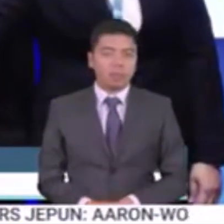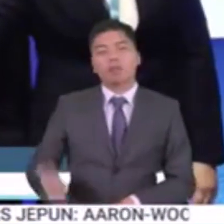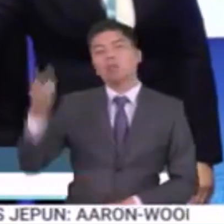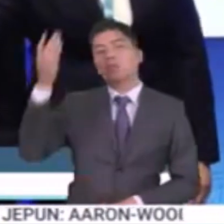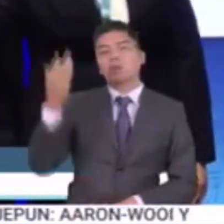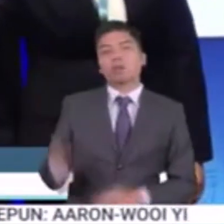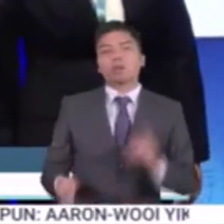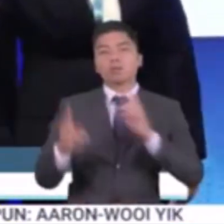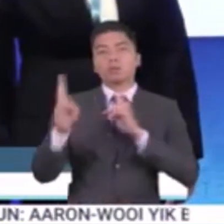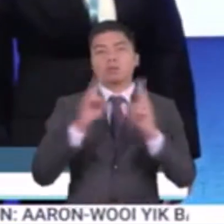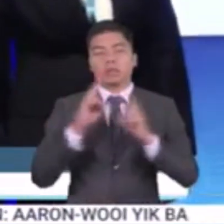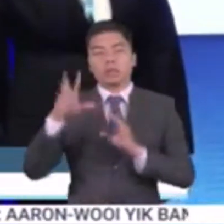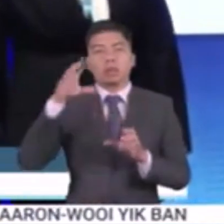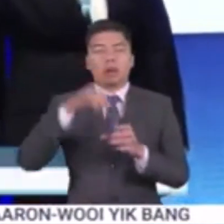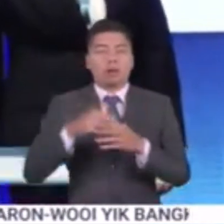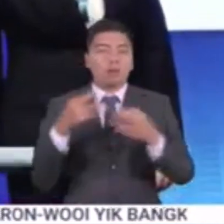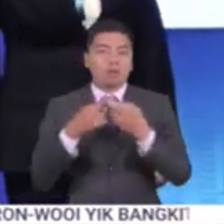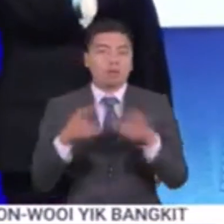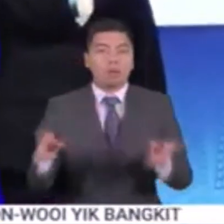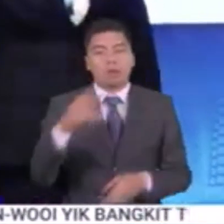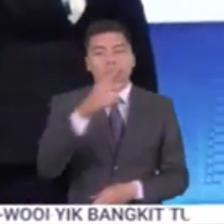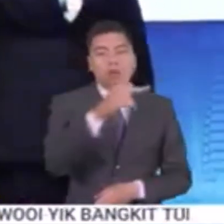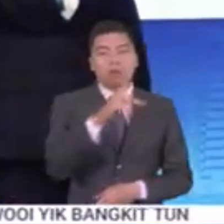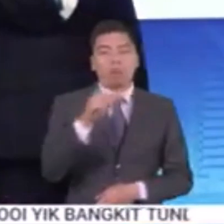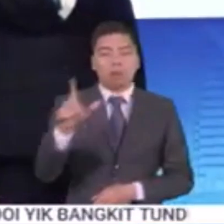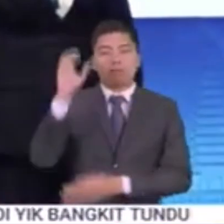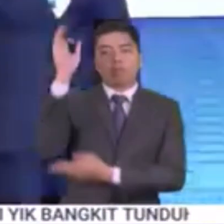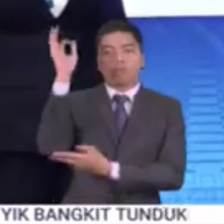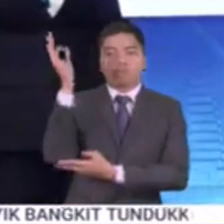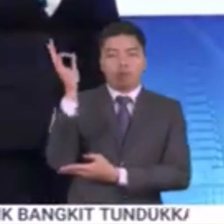Beliau berkata demikian selepas merasmikan